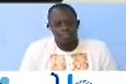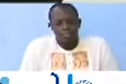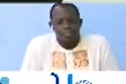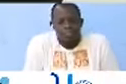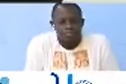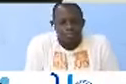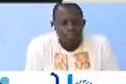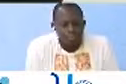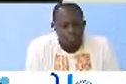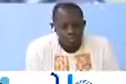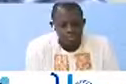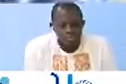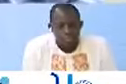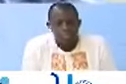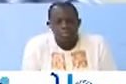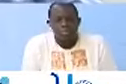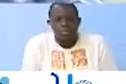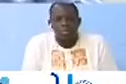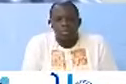Yes. And do